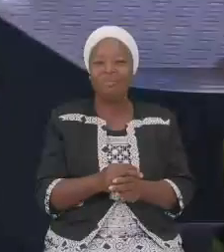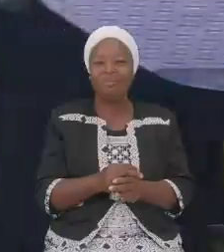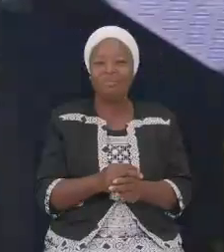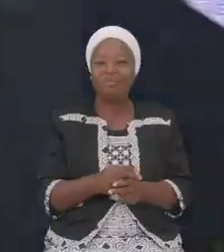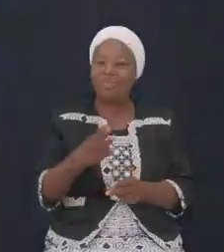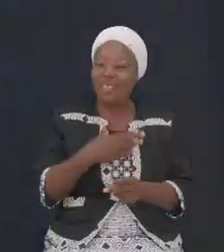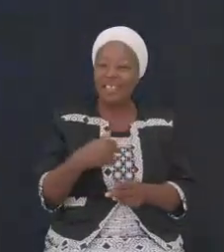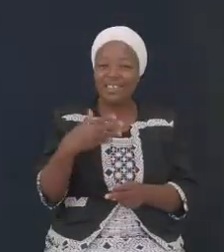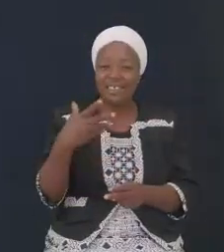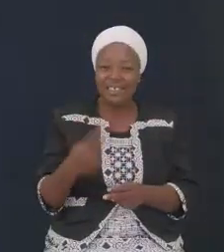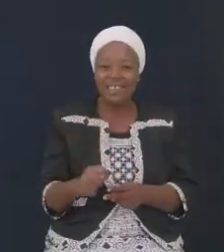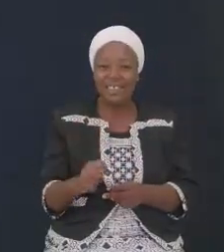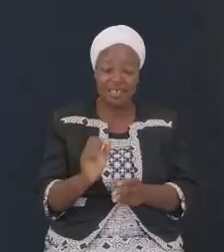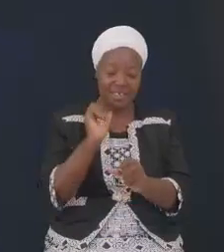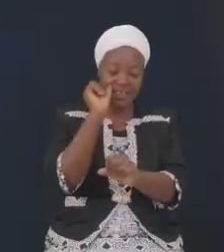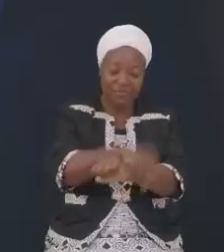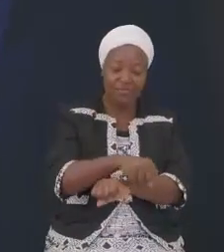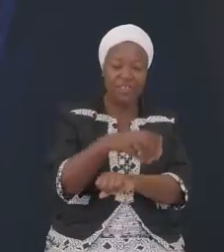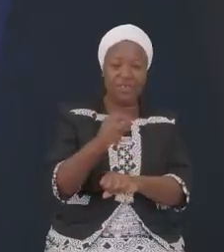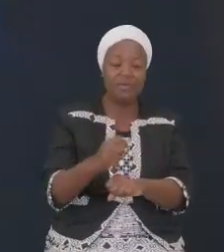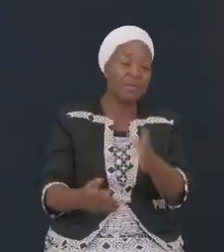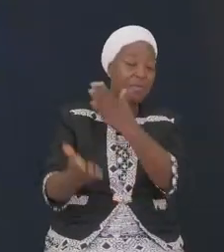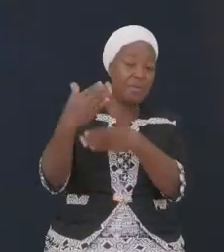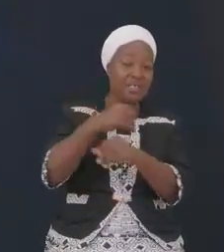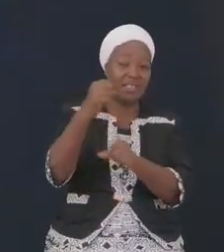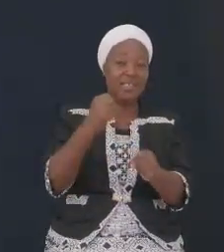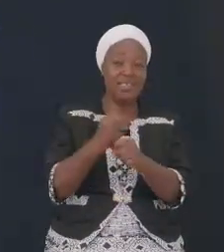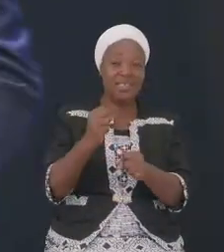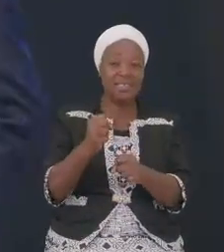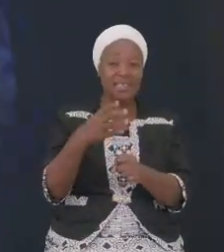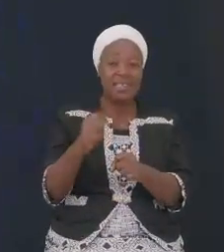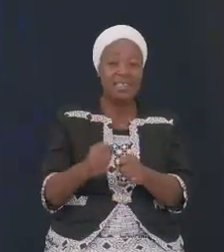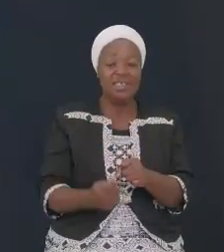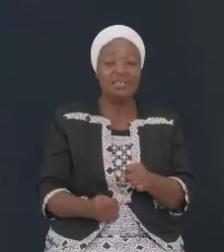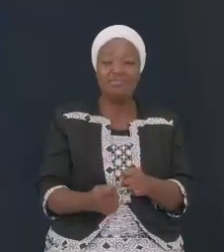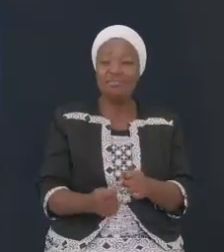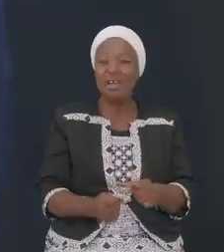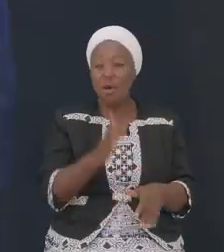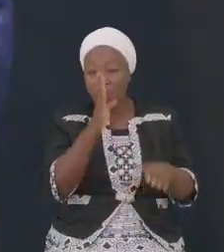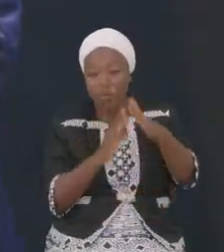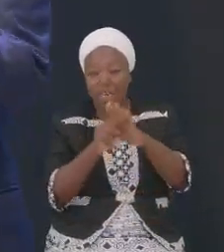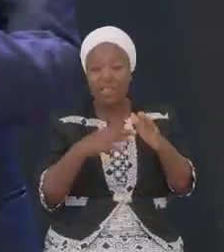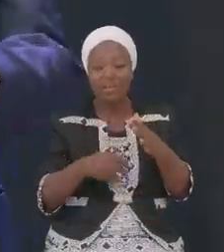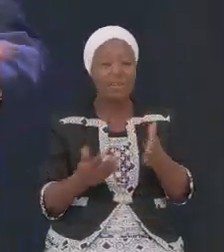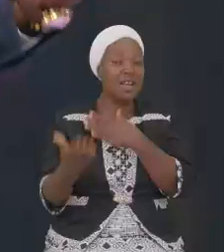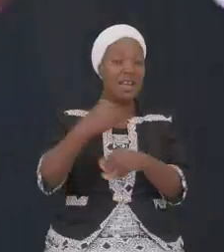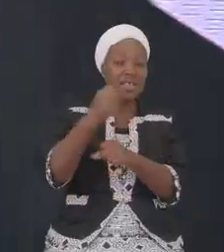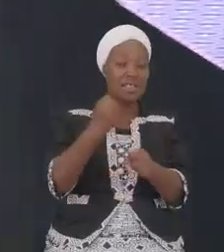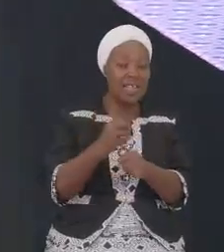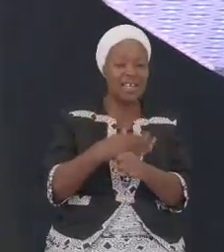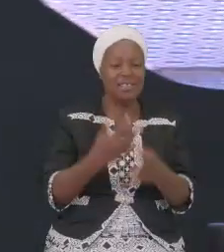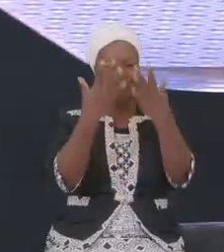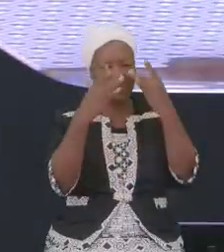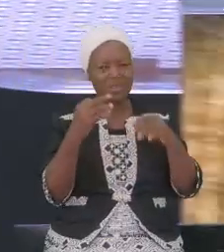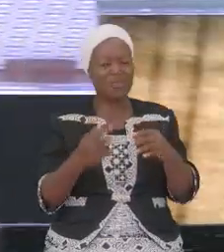And the defeat of the previous years, the degradation of the previous years, and the sorrows of